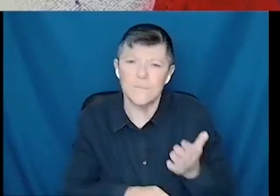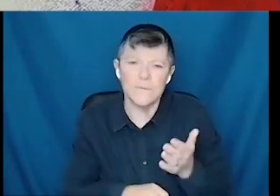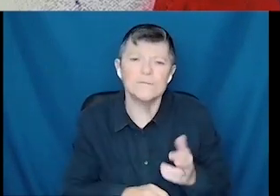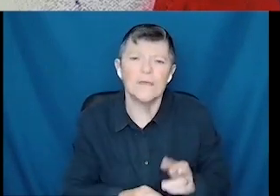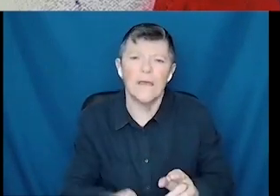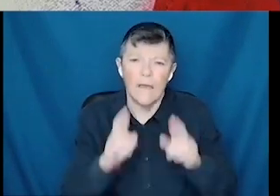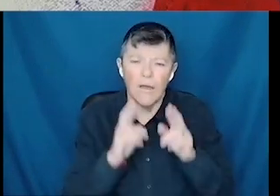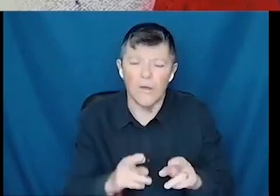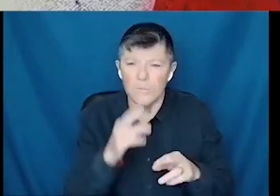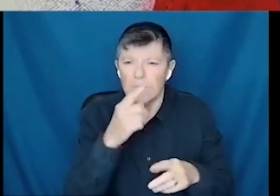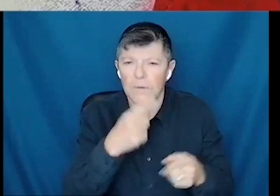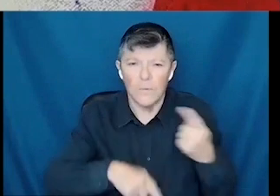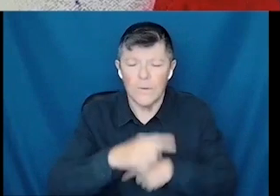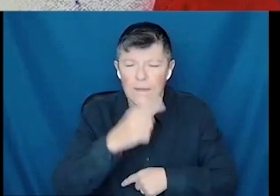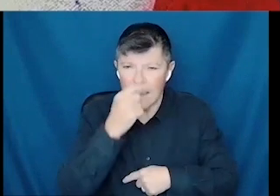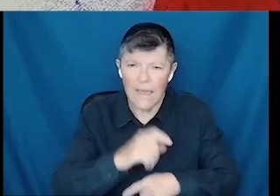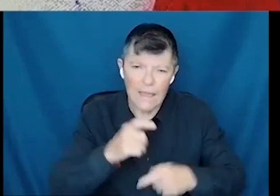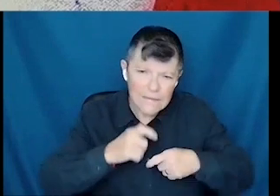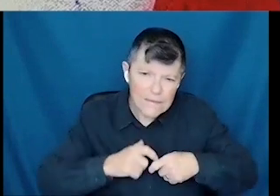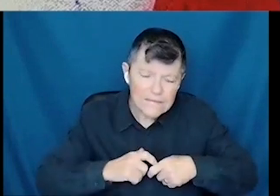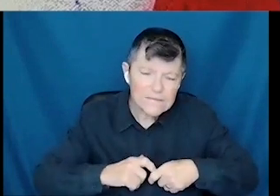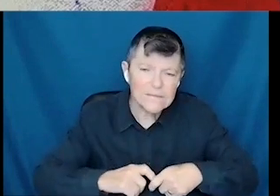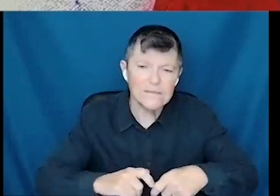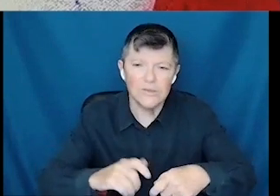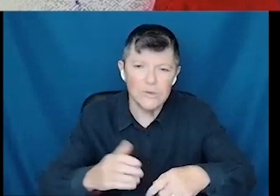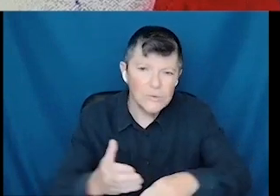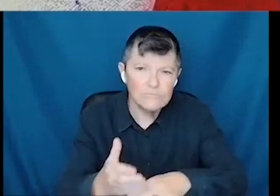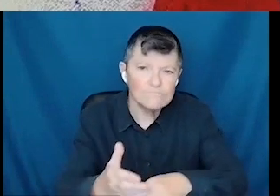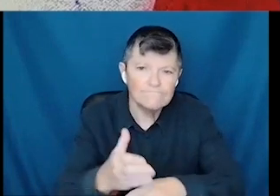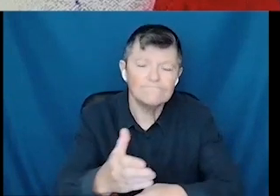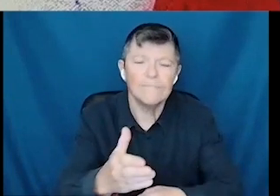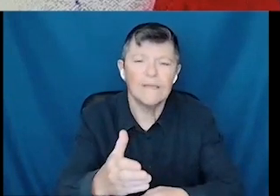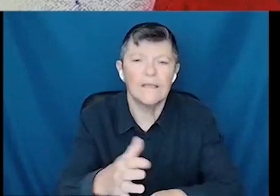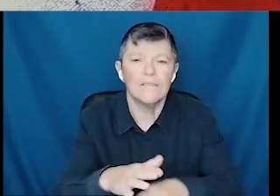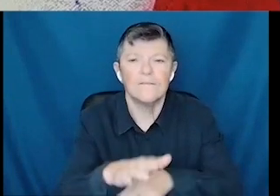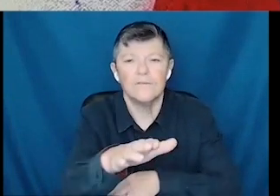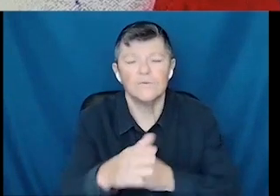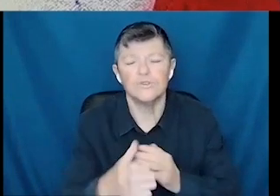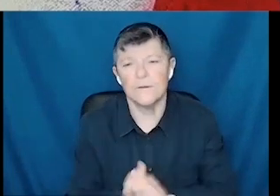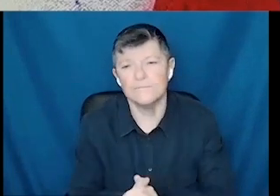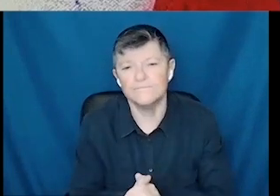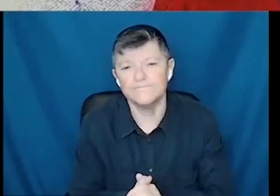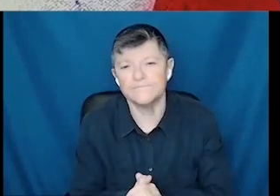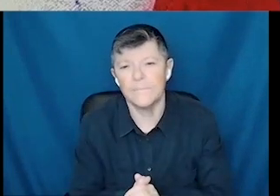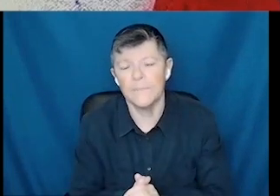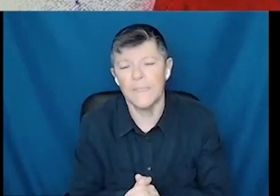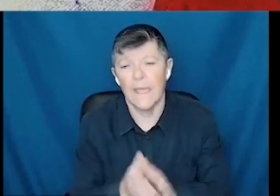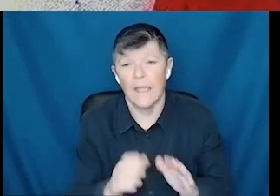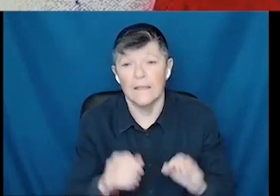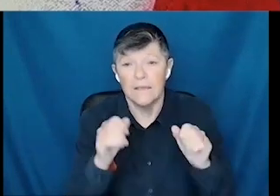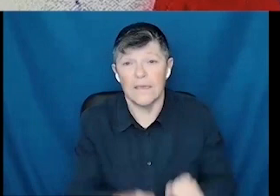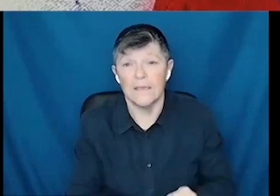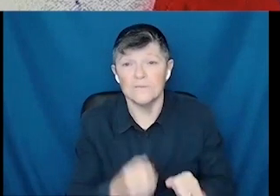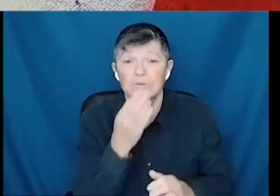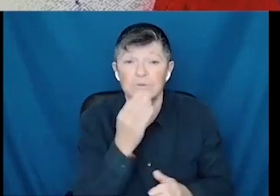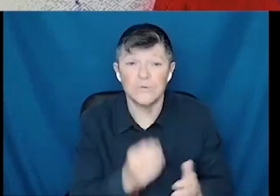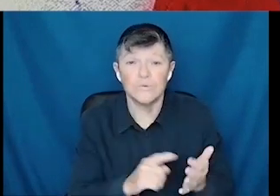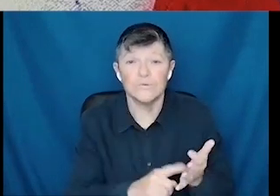can continue this journey together in the future. So, and yes, use the toolkit, spread the